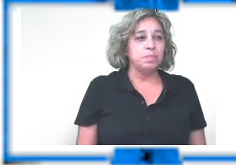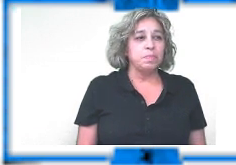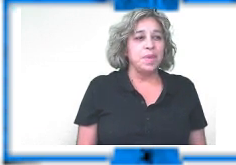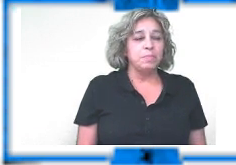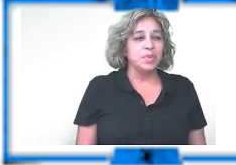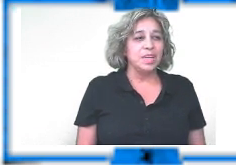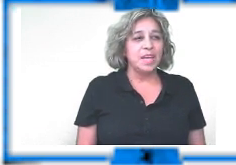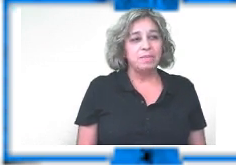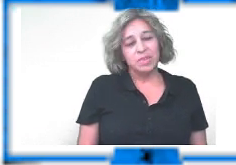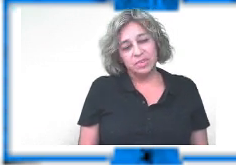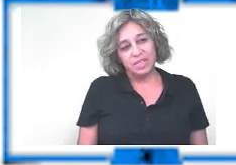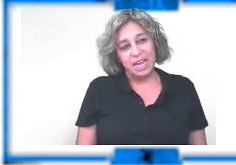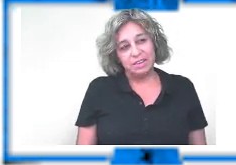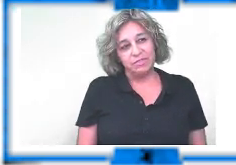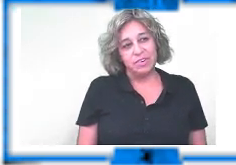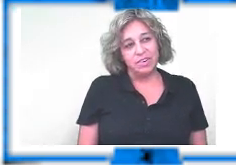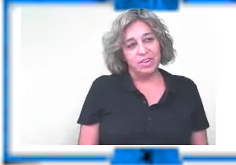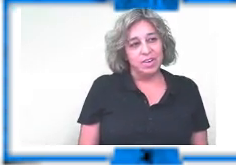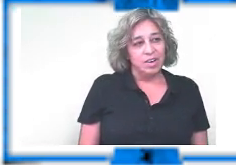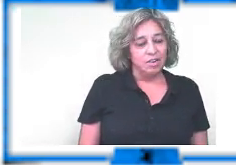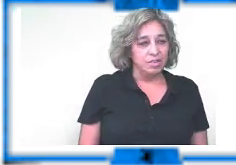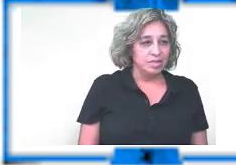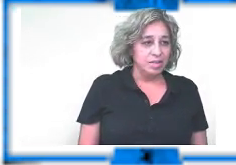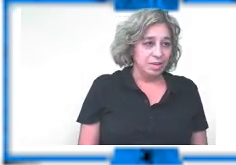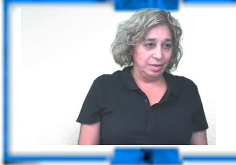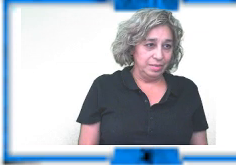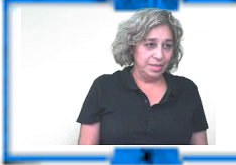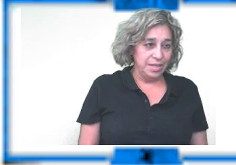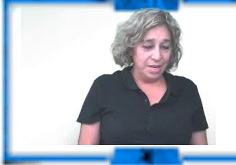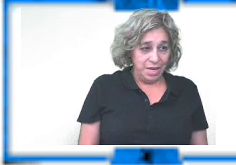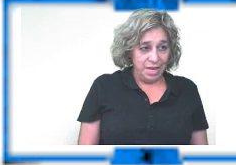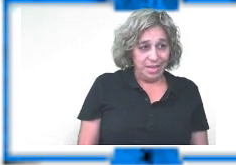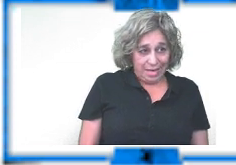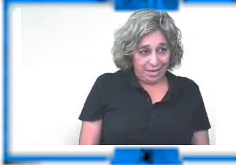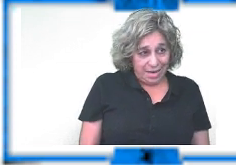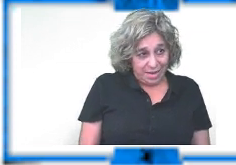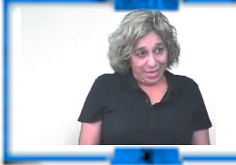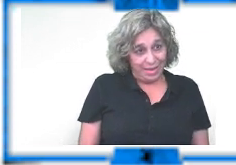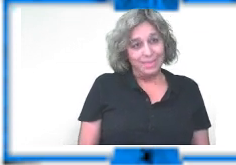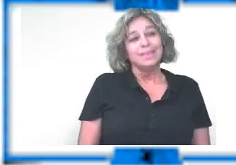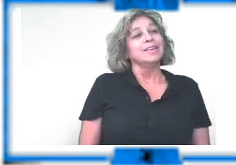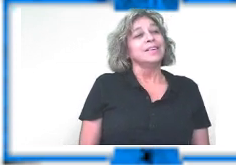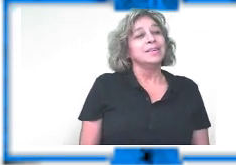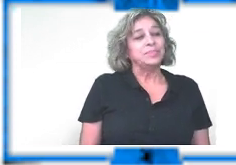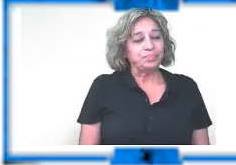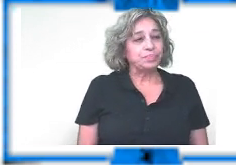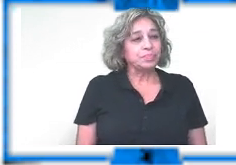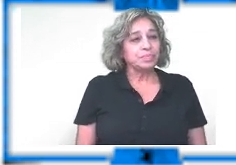these people that came through Stanford or nothing, none of that.